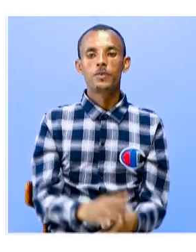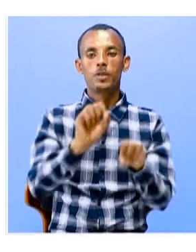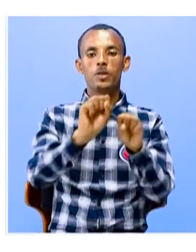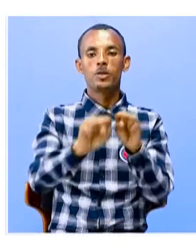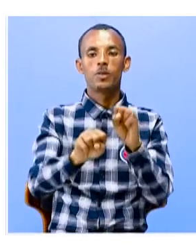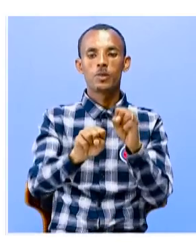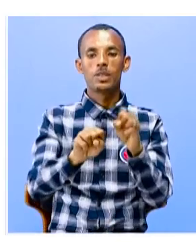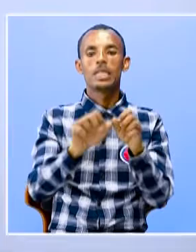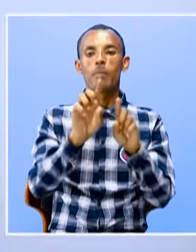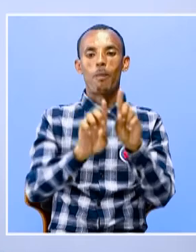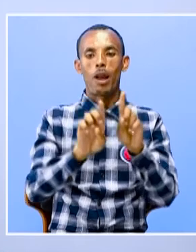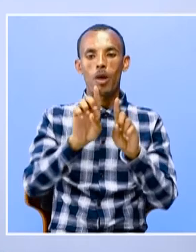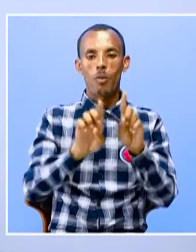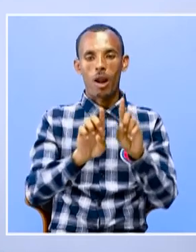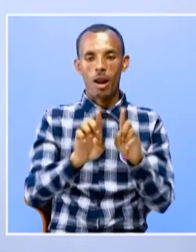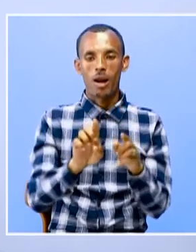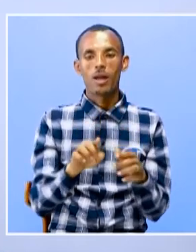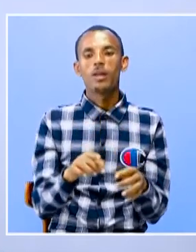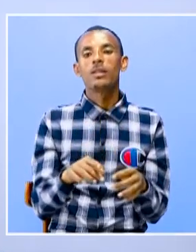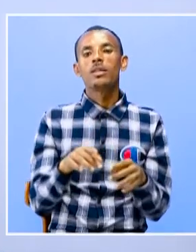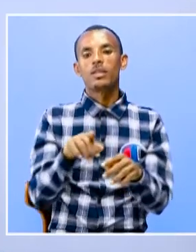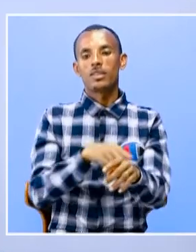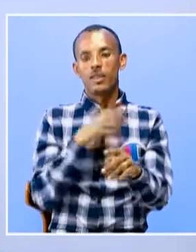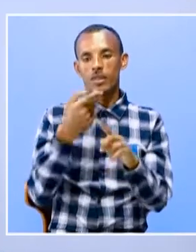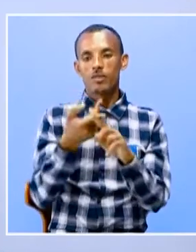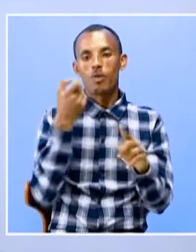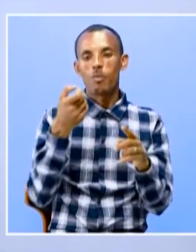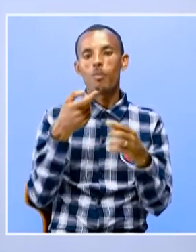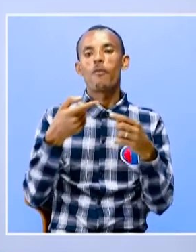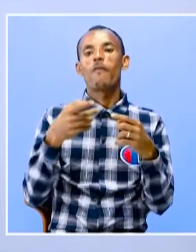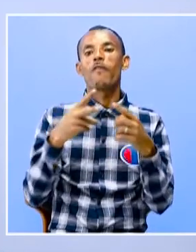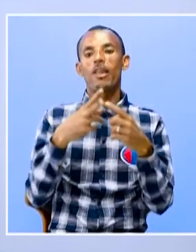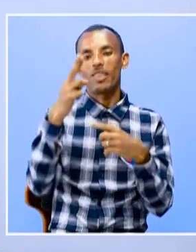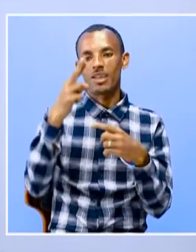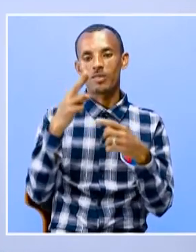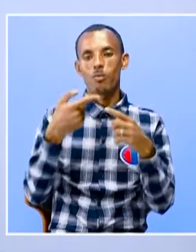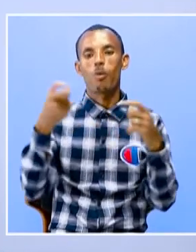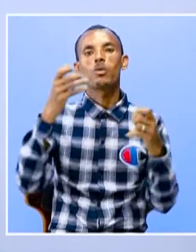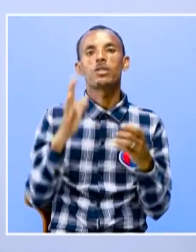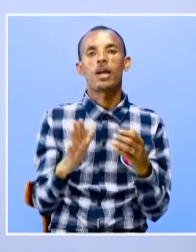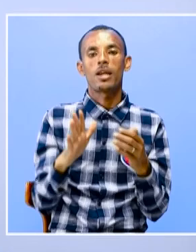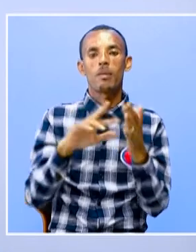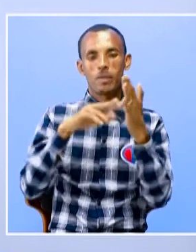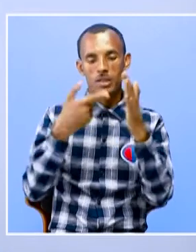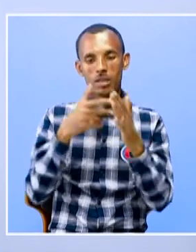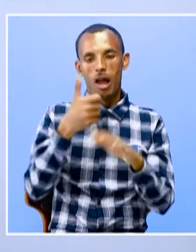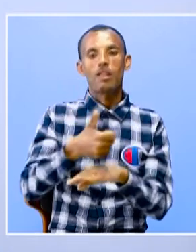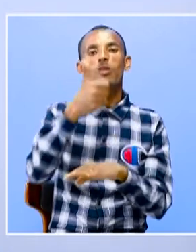So the perpendicular distance from vertex to opposite side, we call it is the height of that triangle or